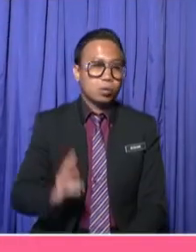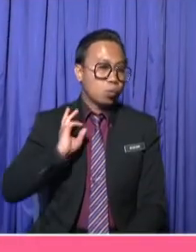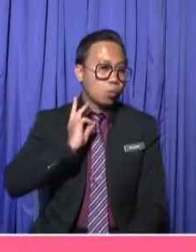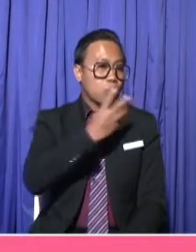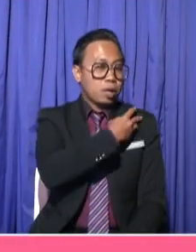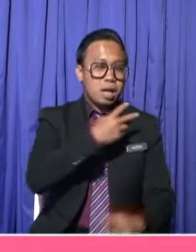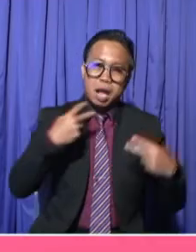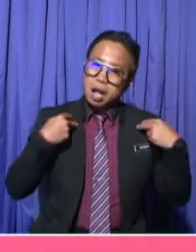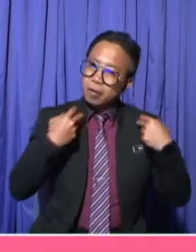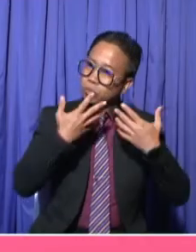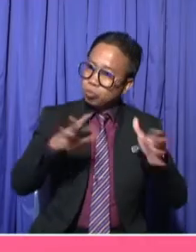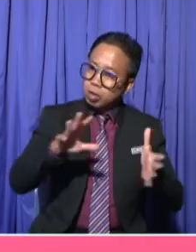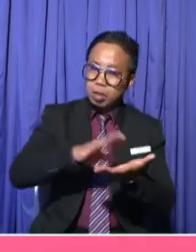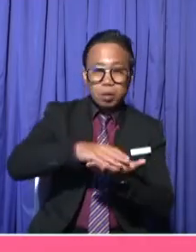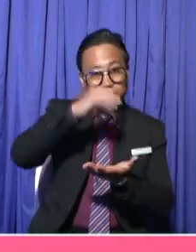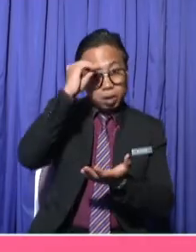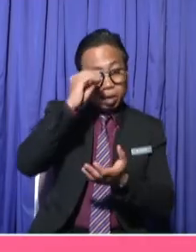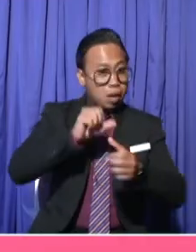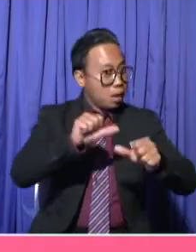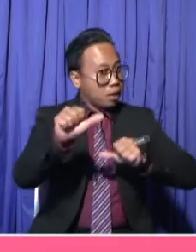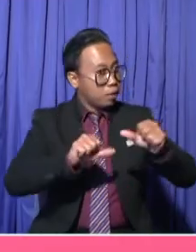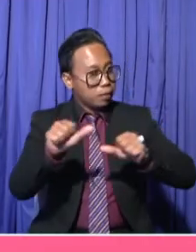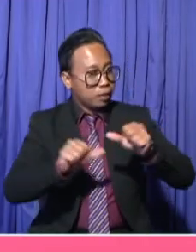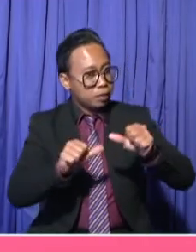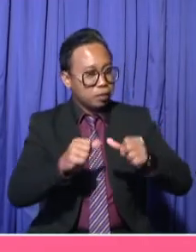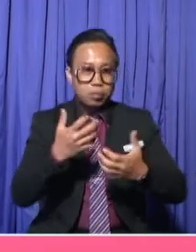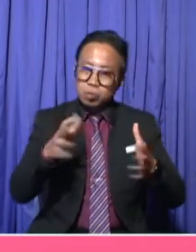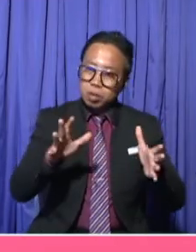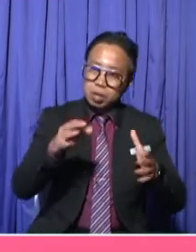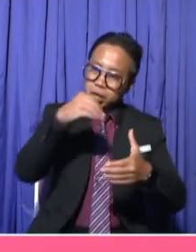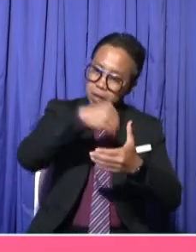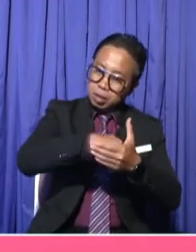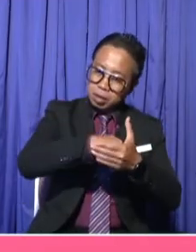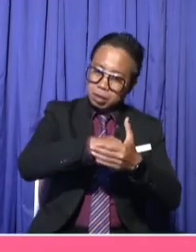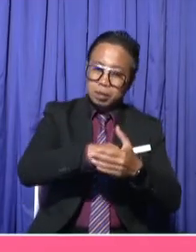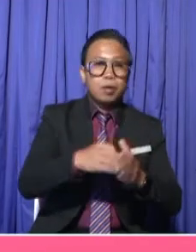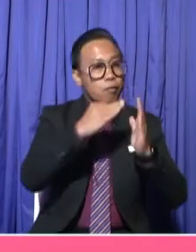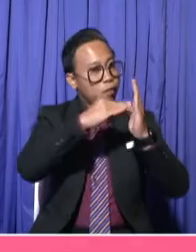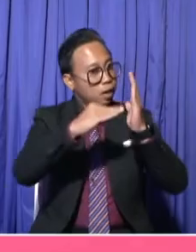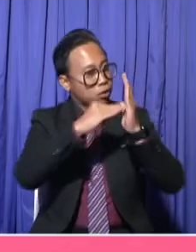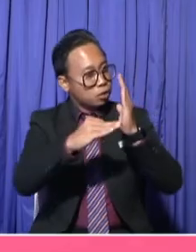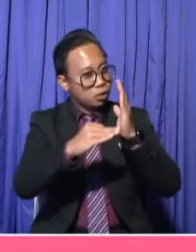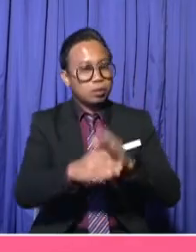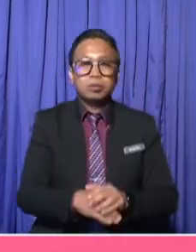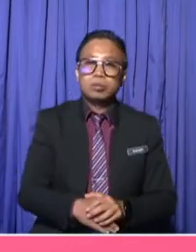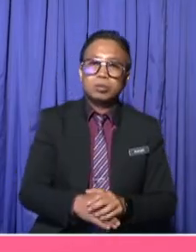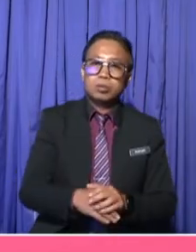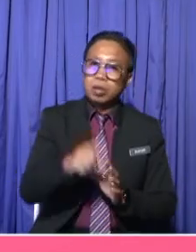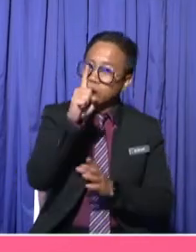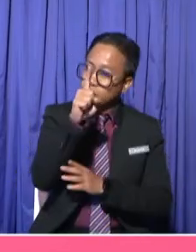We have carried out a few activities involving fractions for